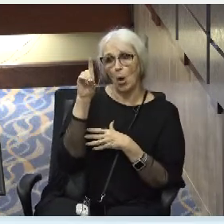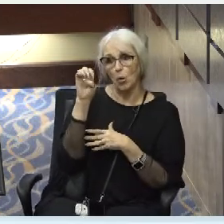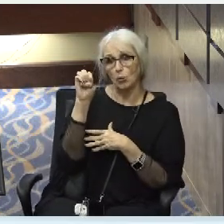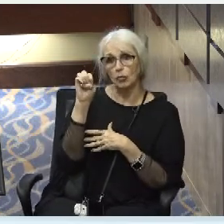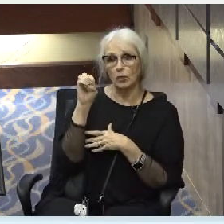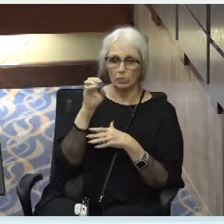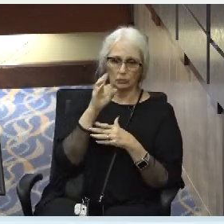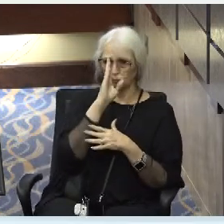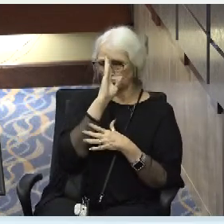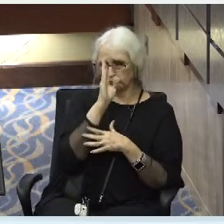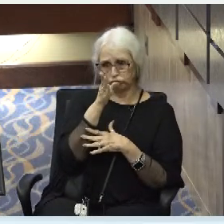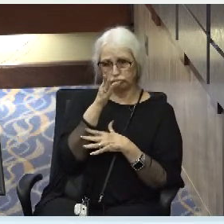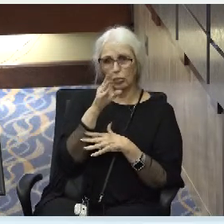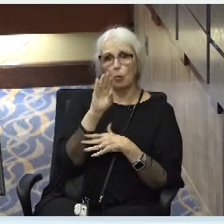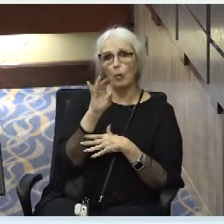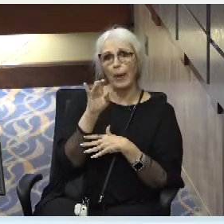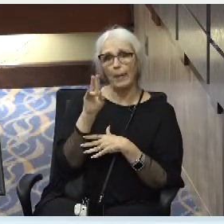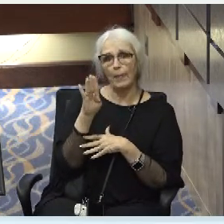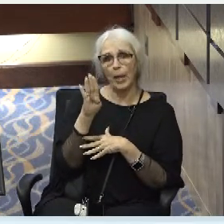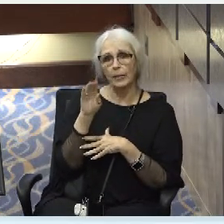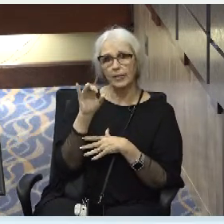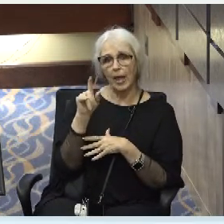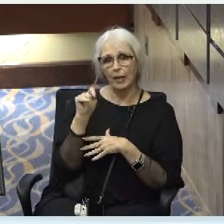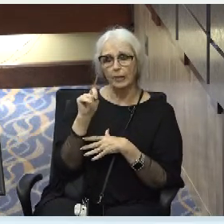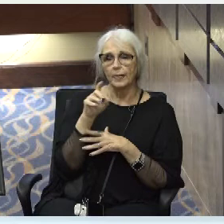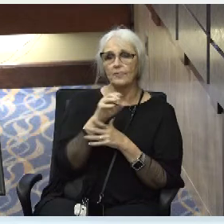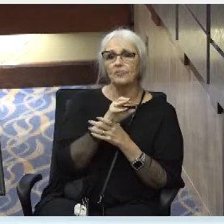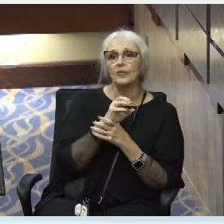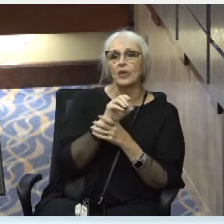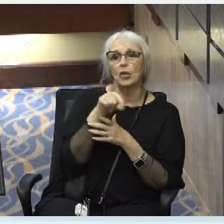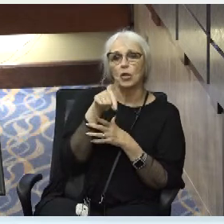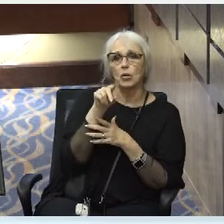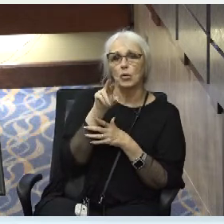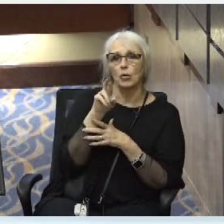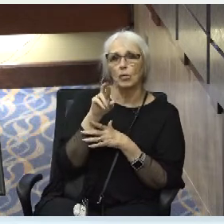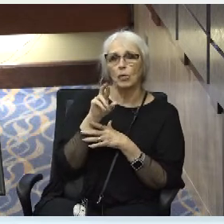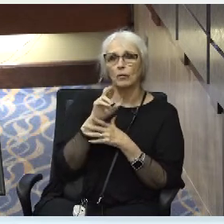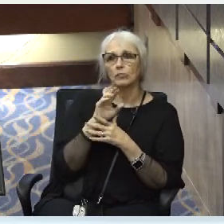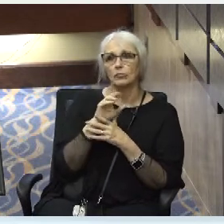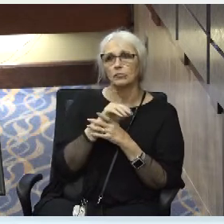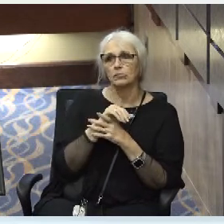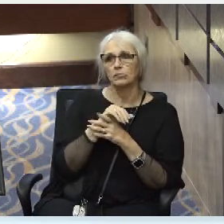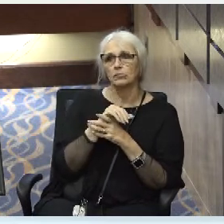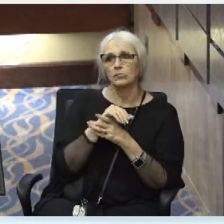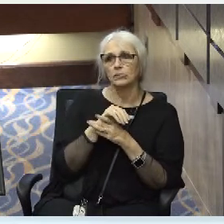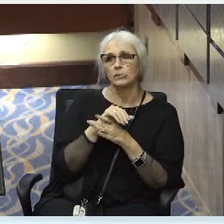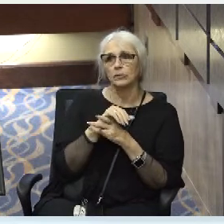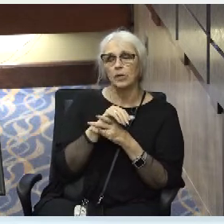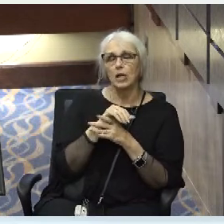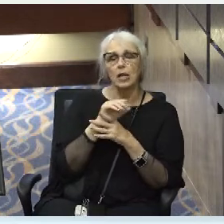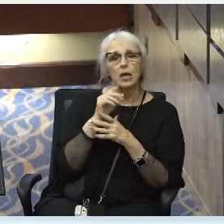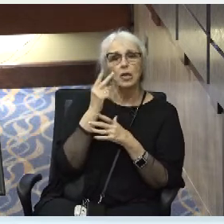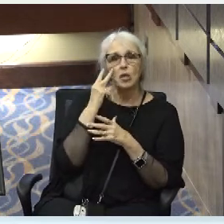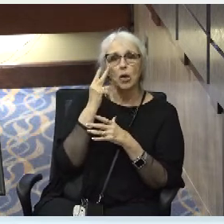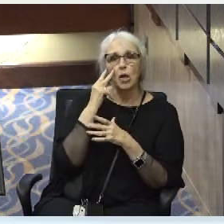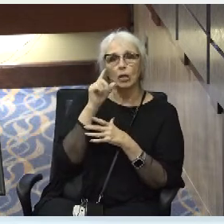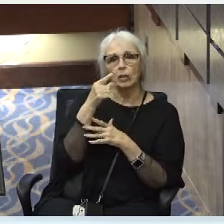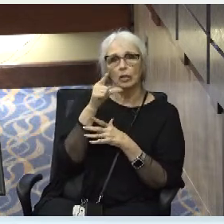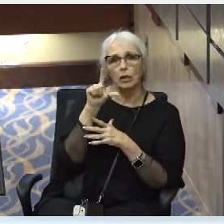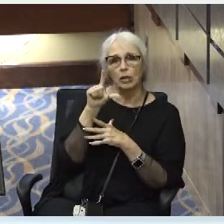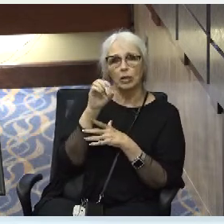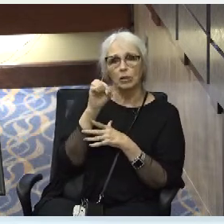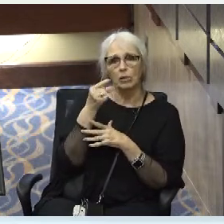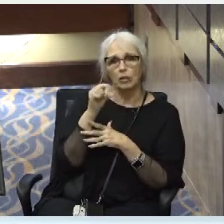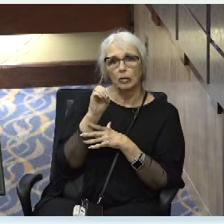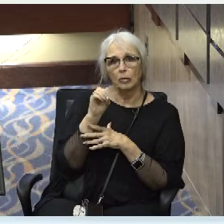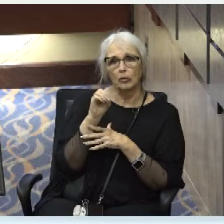and it will take you to the website. Just as a reminder, this is what it looks like. You can click on the logo at the top if you want to